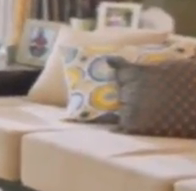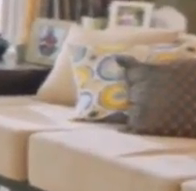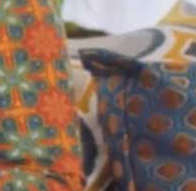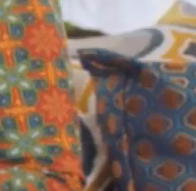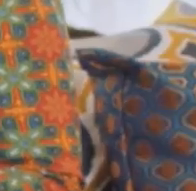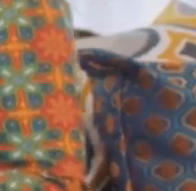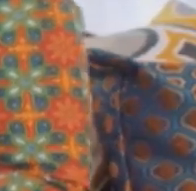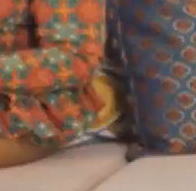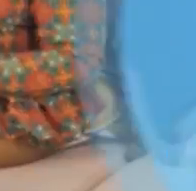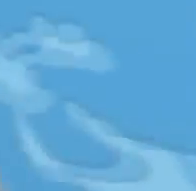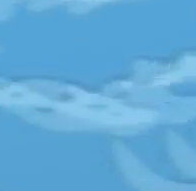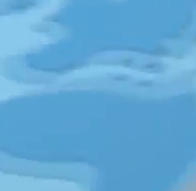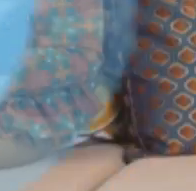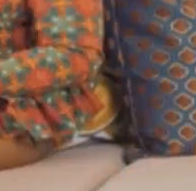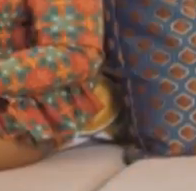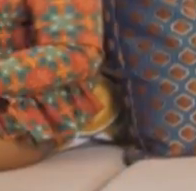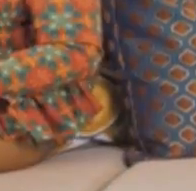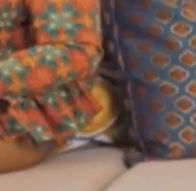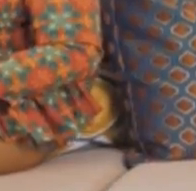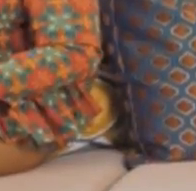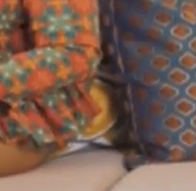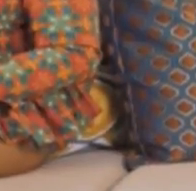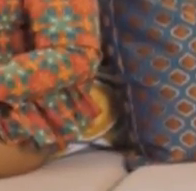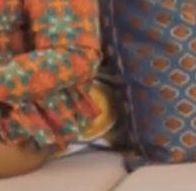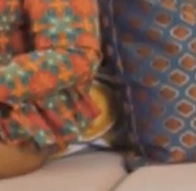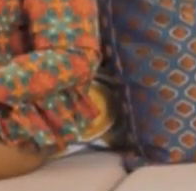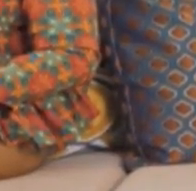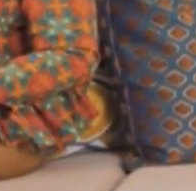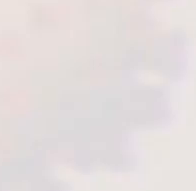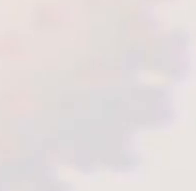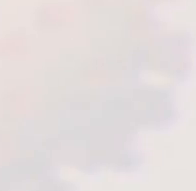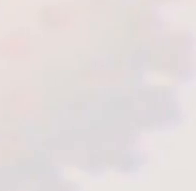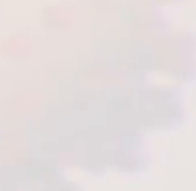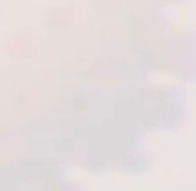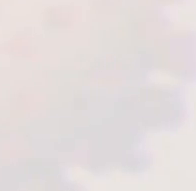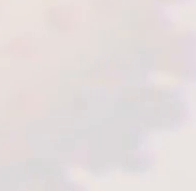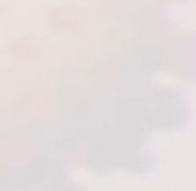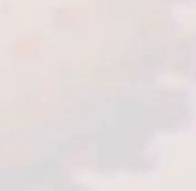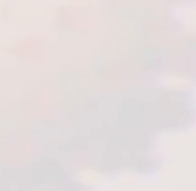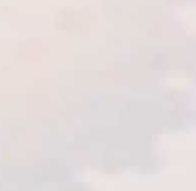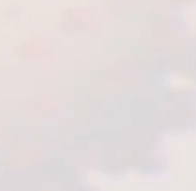a high-quality diaper. You should also try Smallfix.